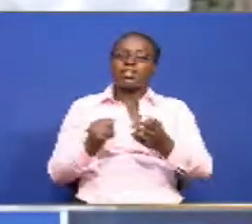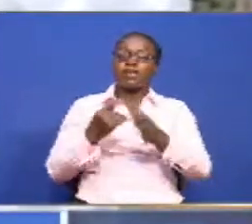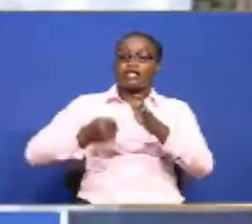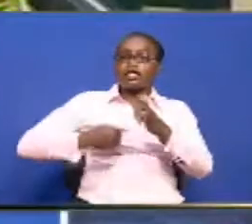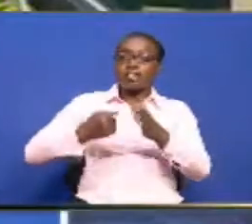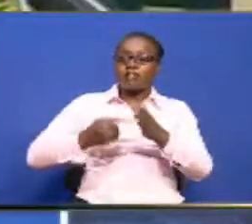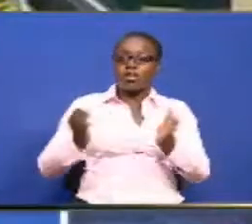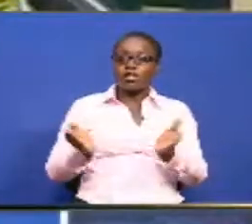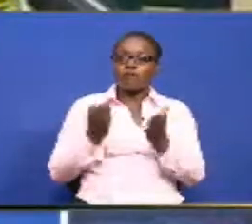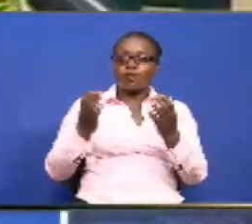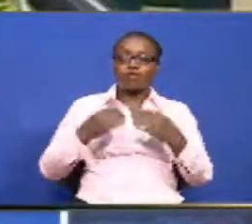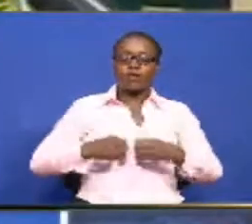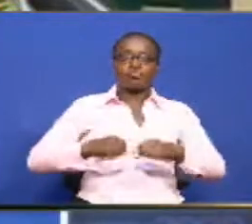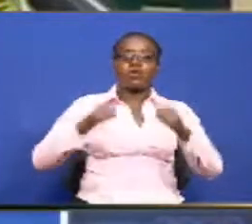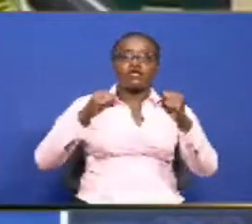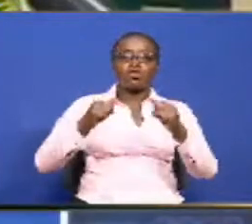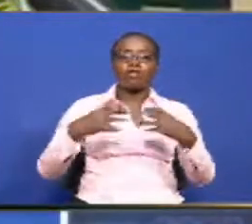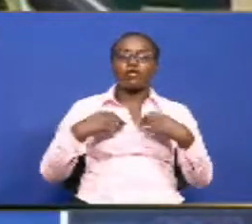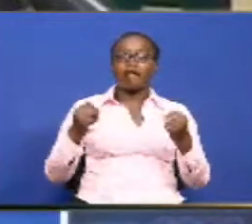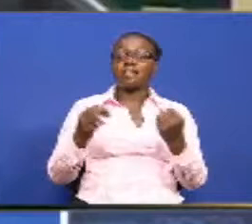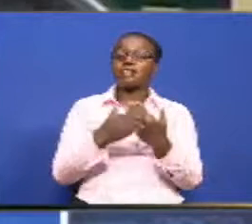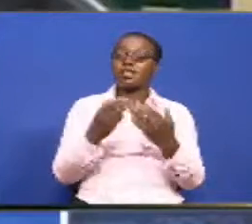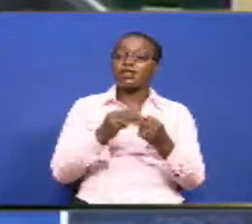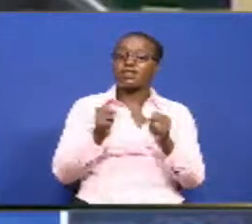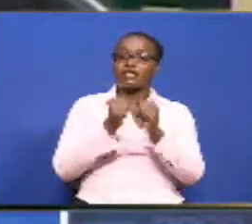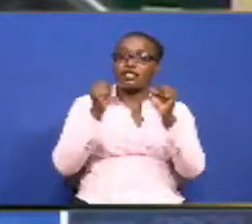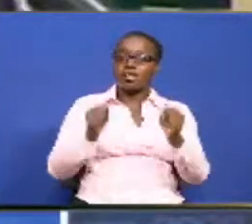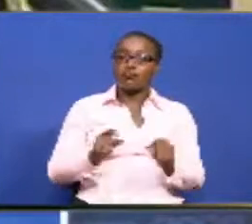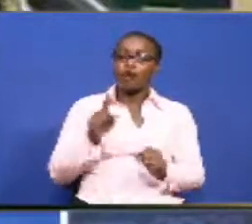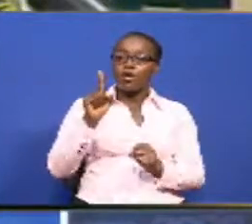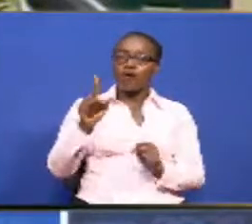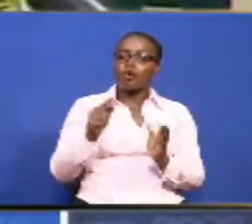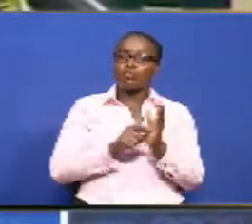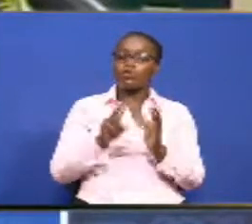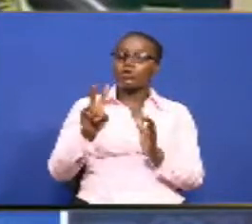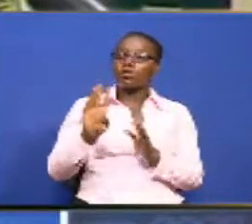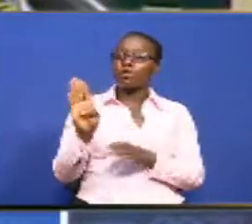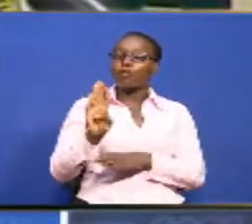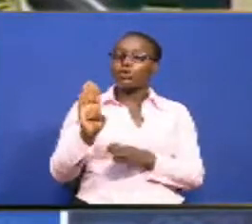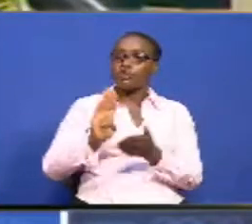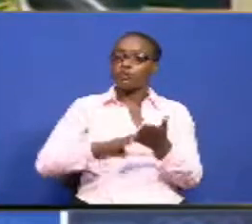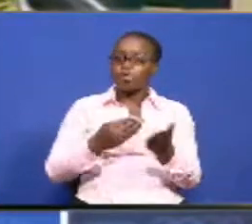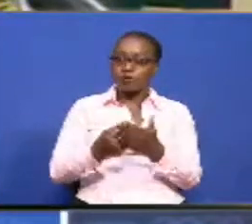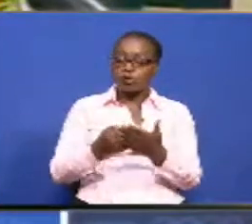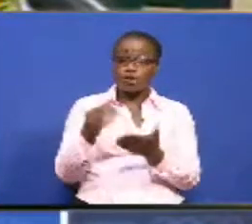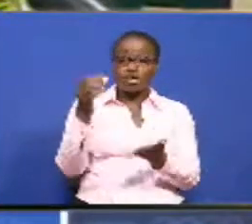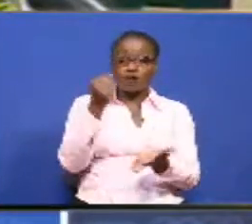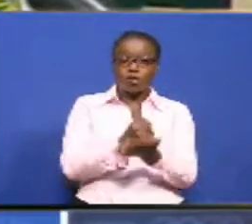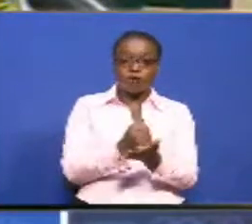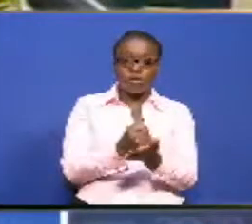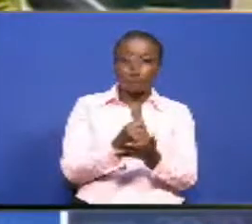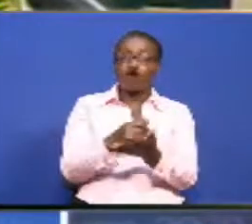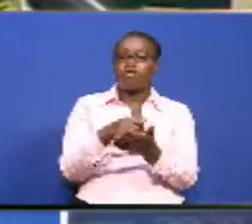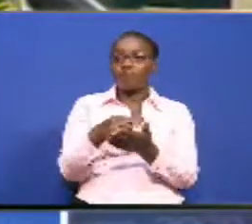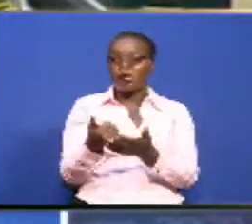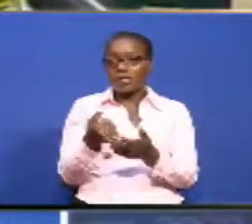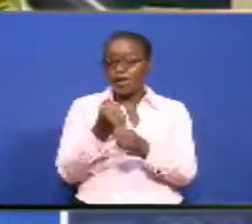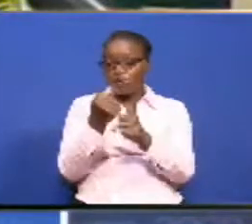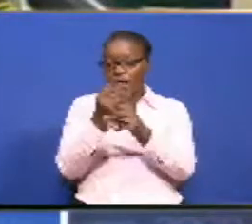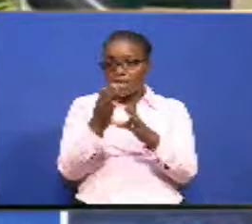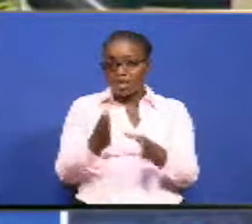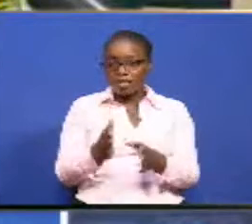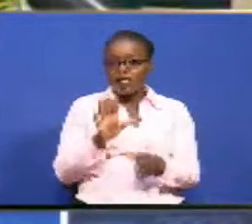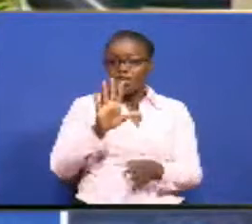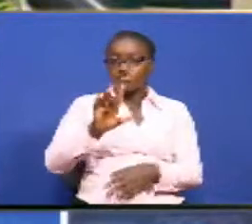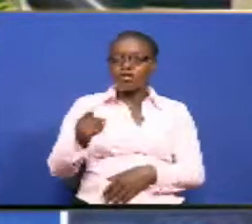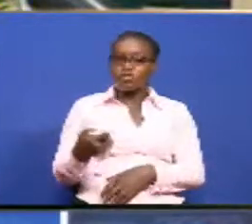enhance capacity of the healthcare system, shilling 1.2 billion is proposed for the recruitment of an additional cohort of